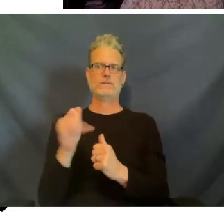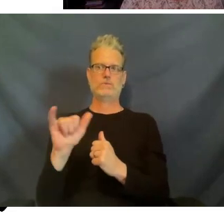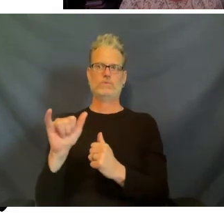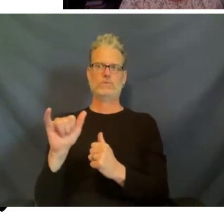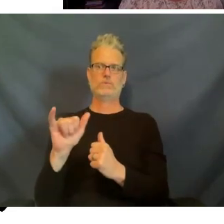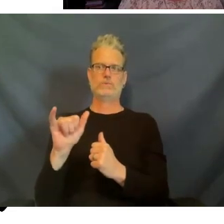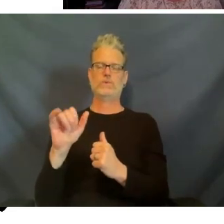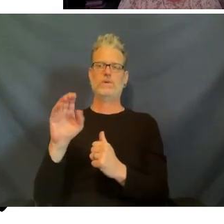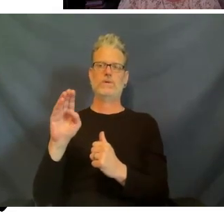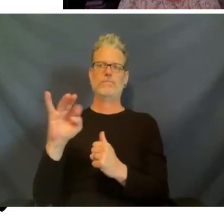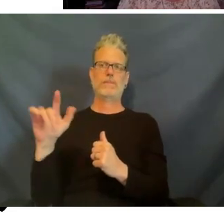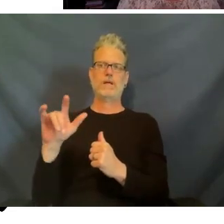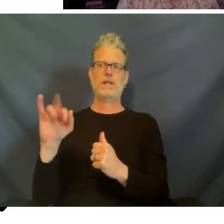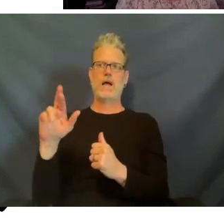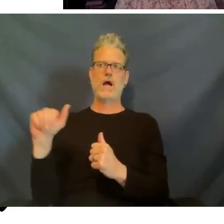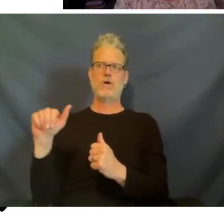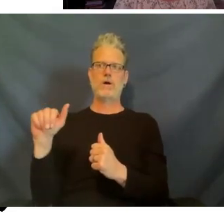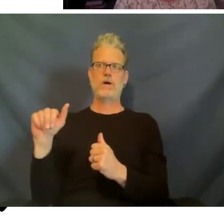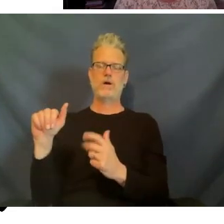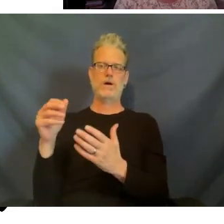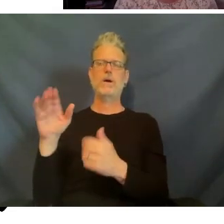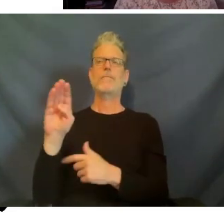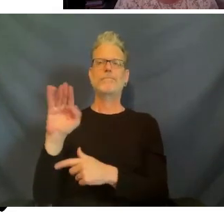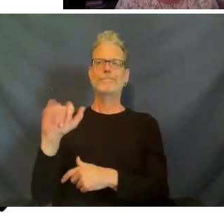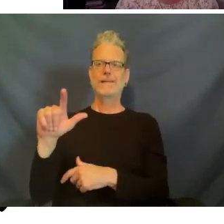IRA money that we're able to